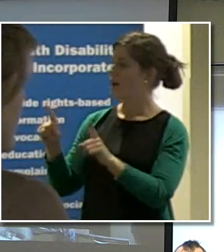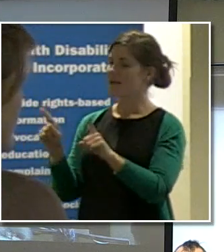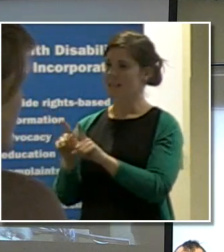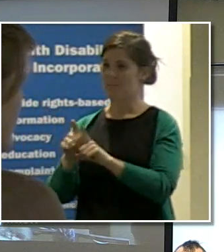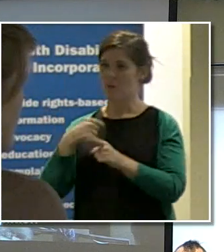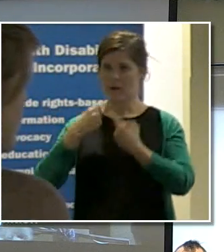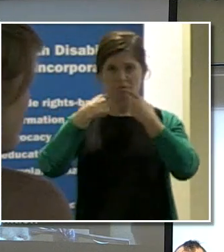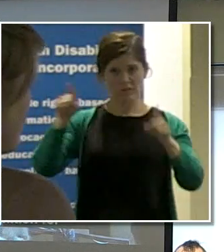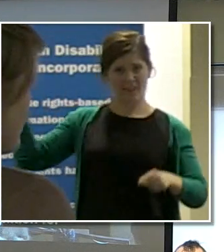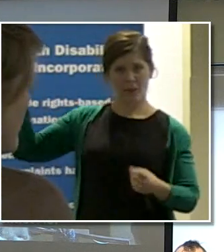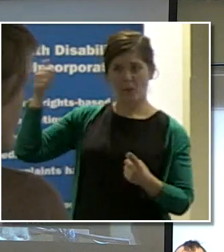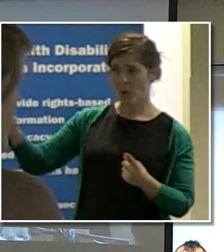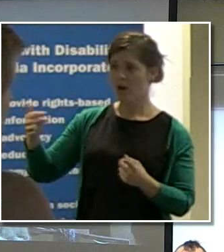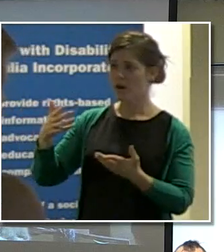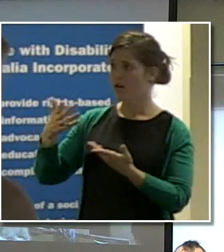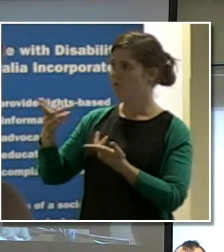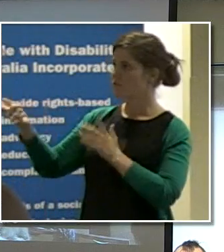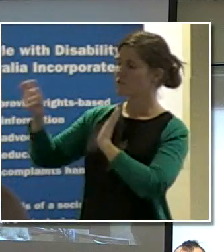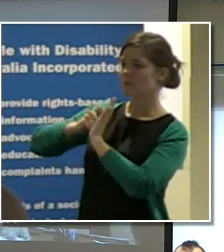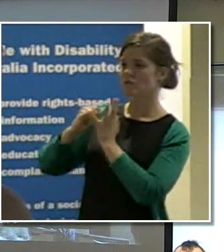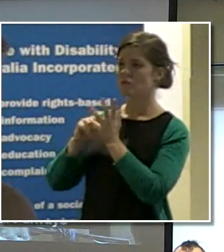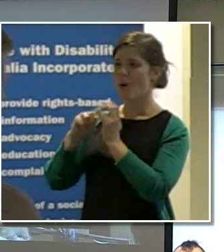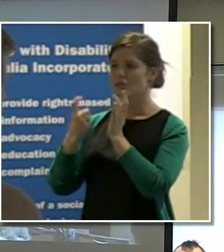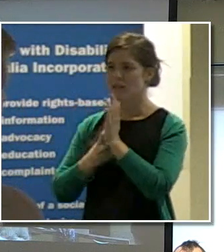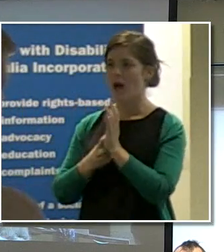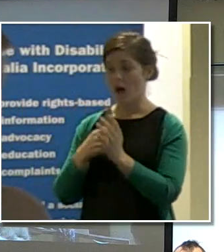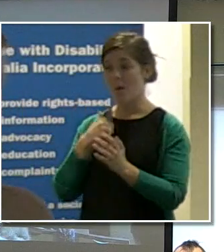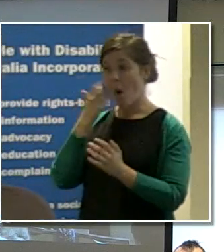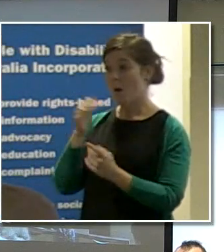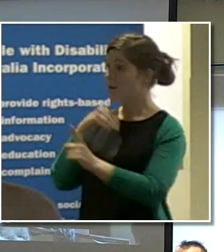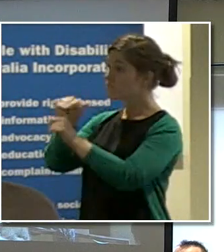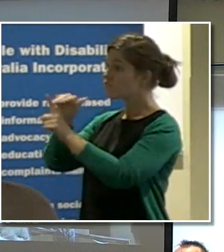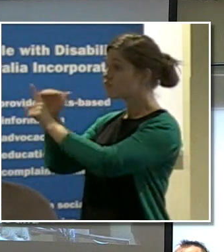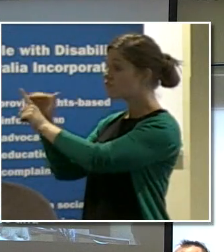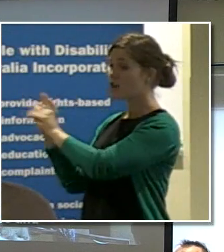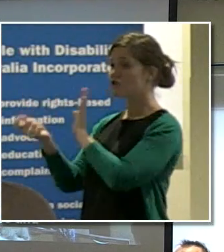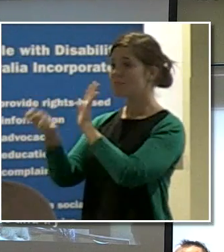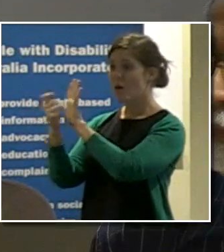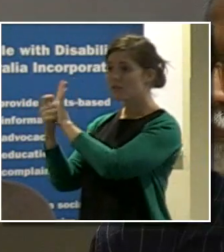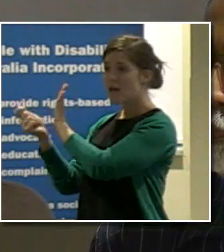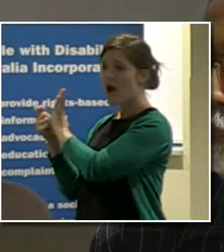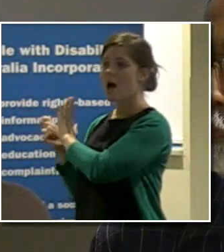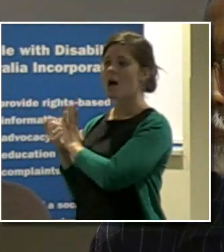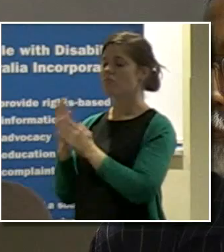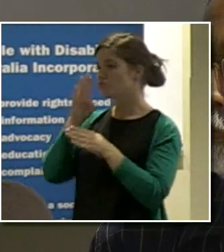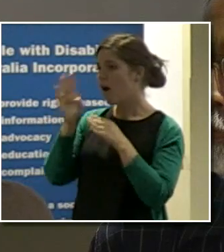are always approaching sponsors and privates and trying to get people to support us. The